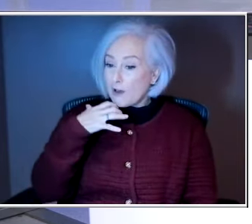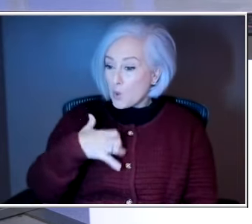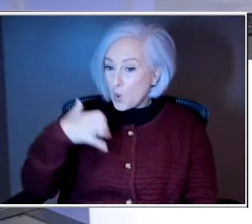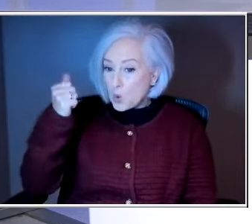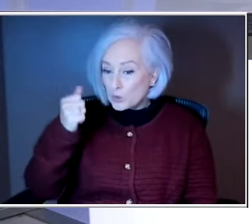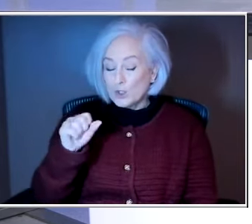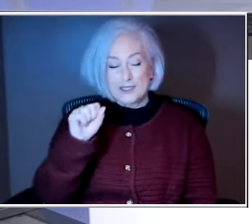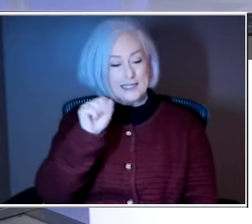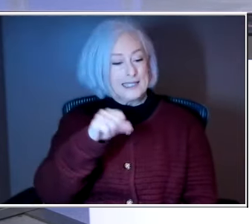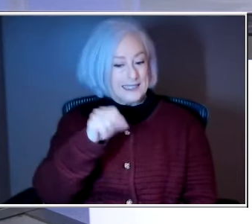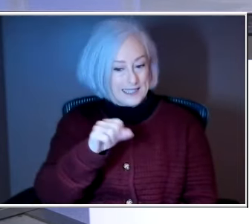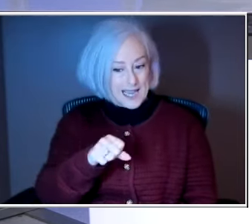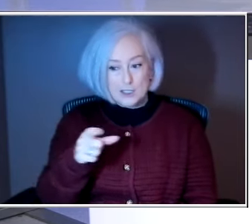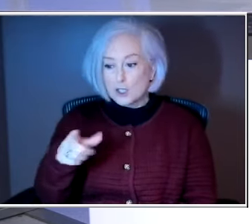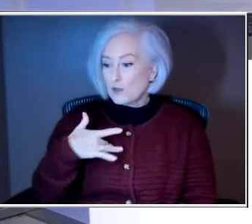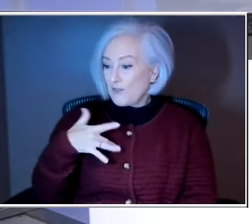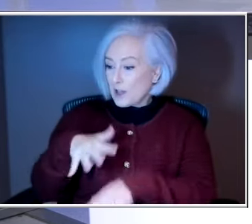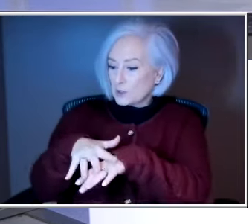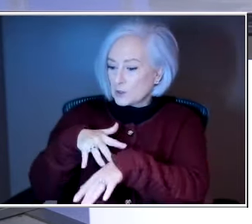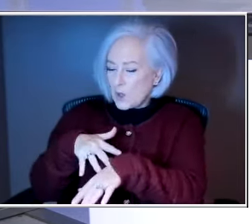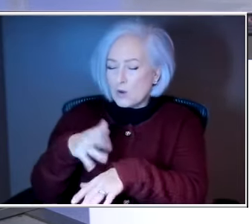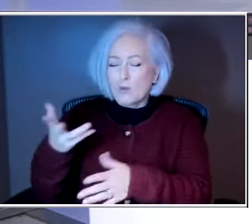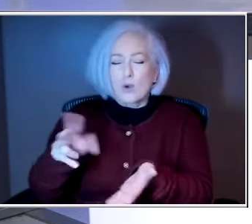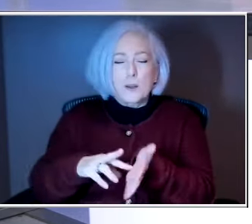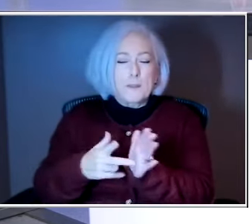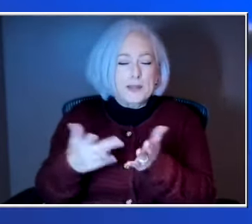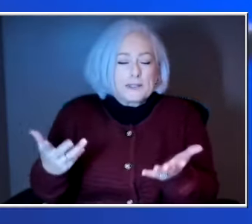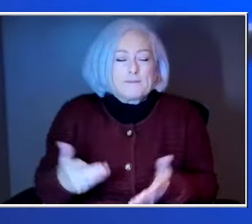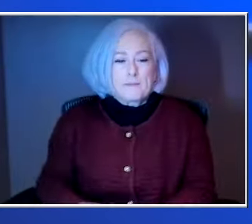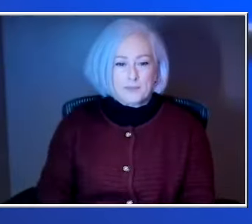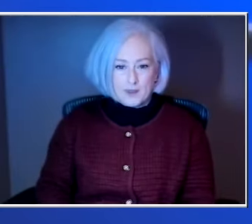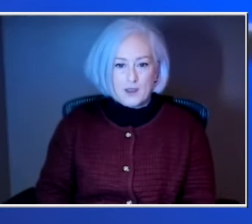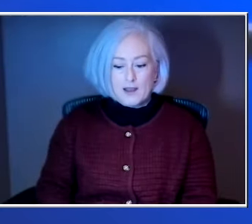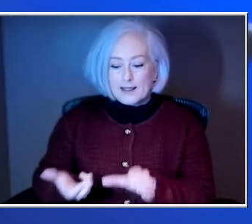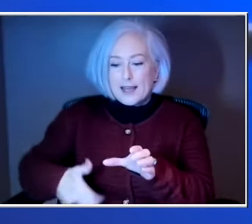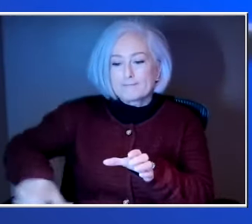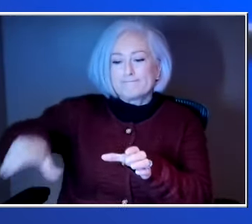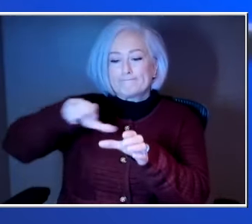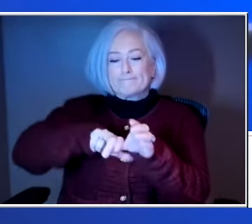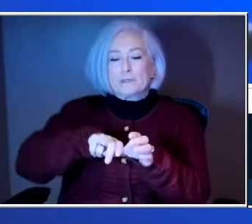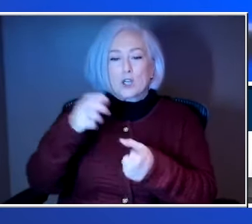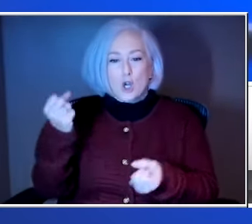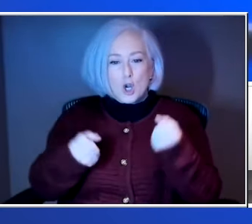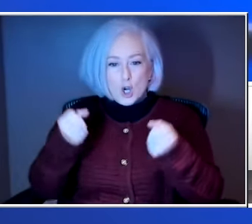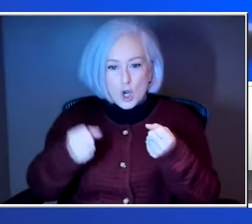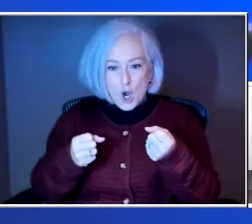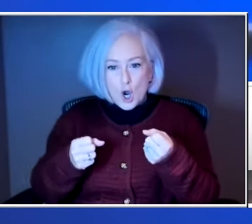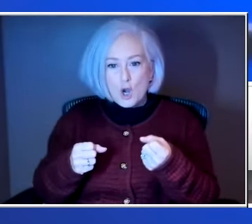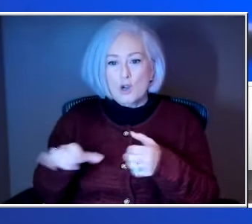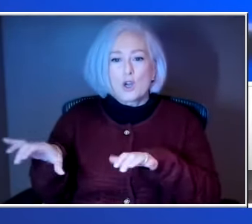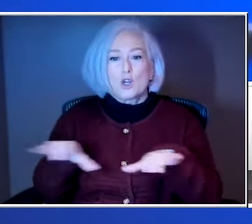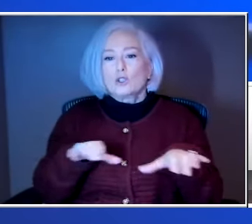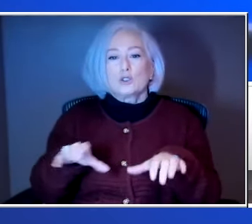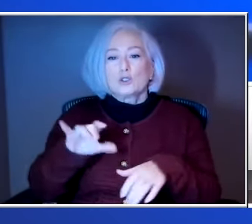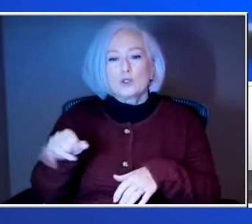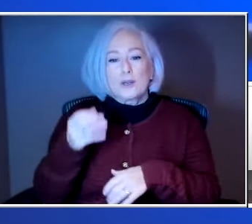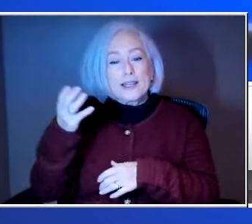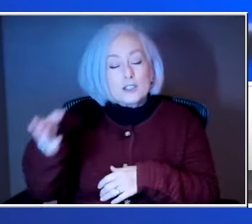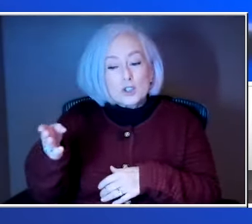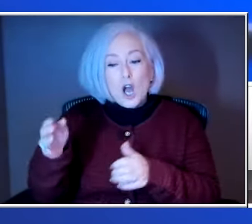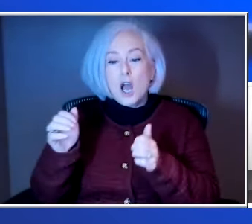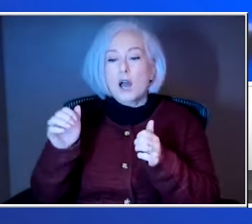slower. Right. Just getting in and out of cars, getting in to be able to do my daily job as my librarian with all my kids, being around my kids at